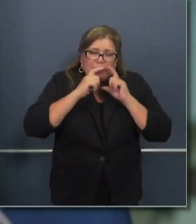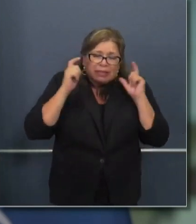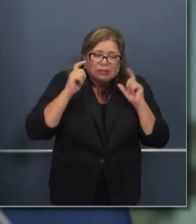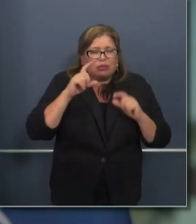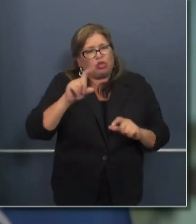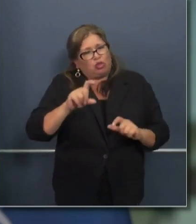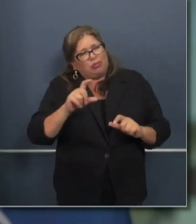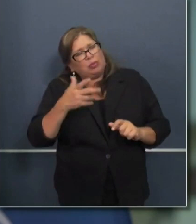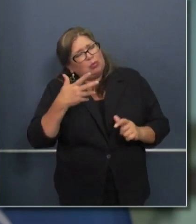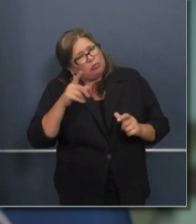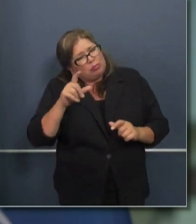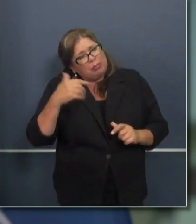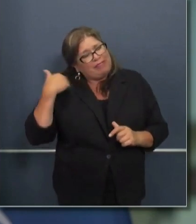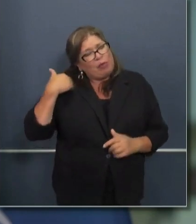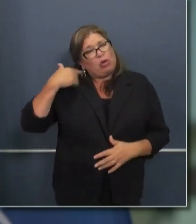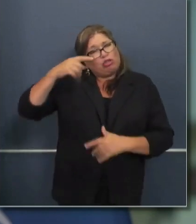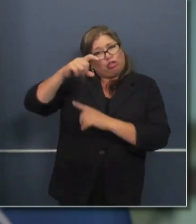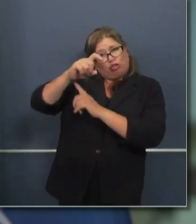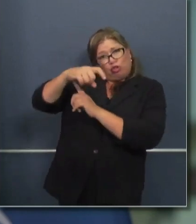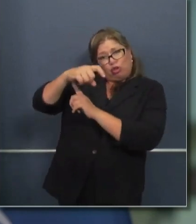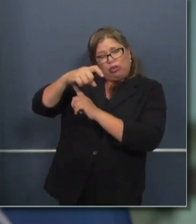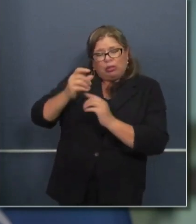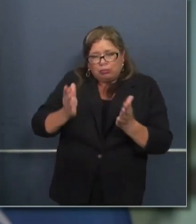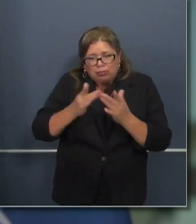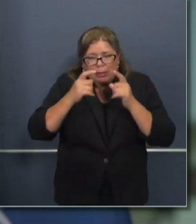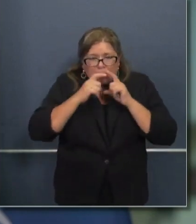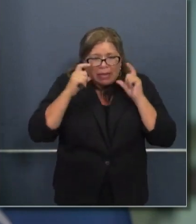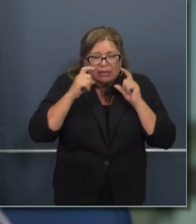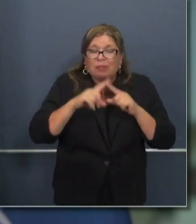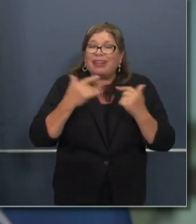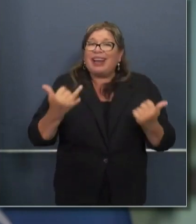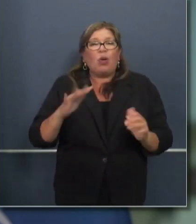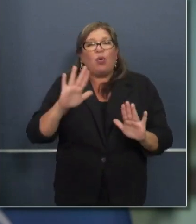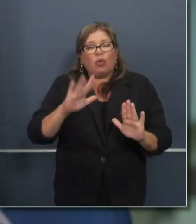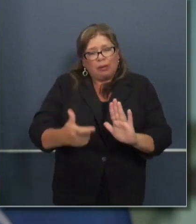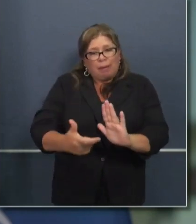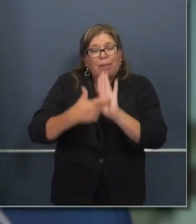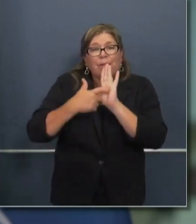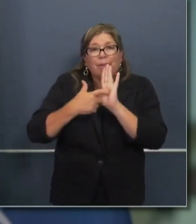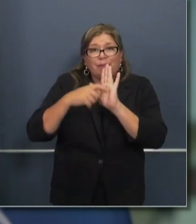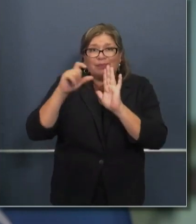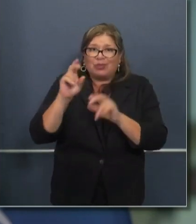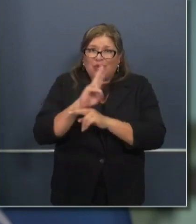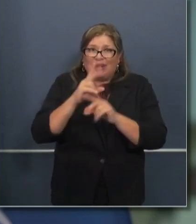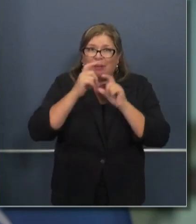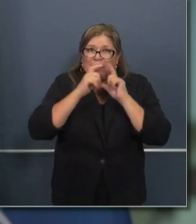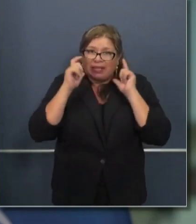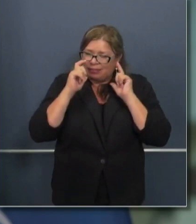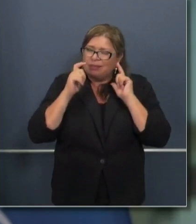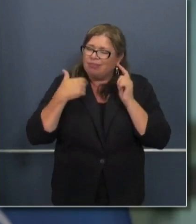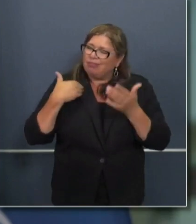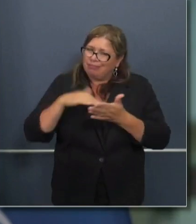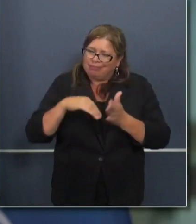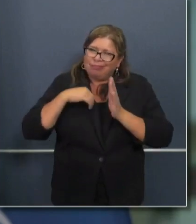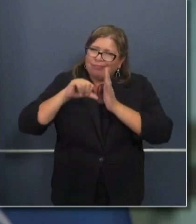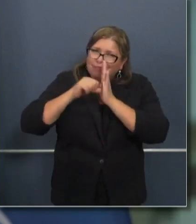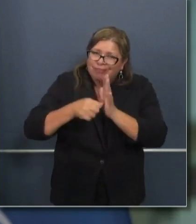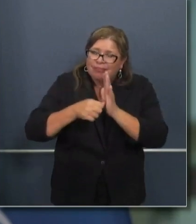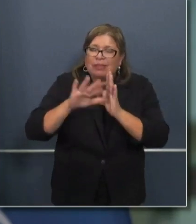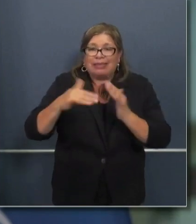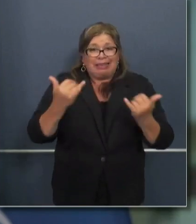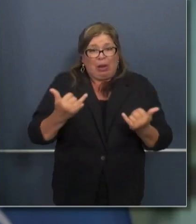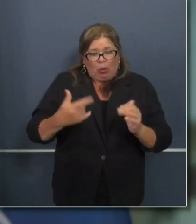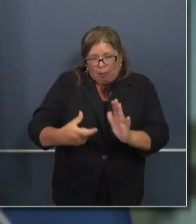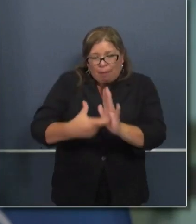ambiguity there. It's a mandate for face coverings, and the order made it clear what that looks like and